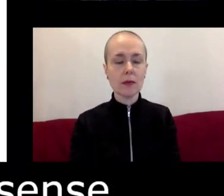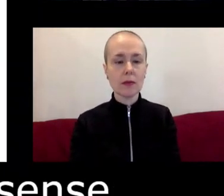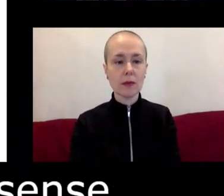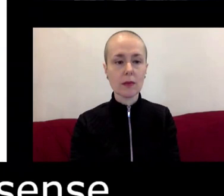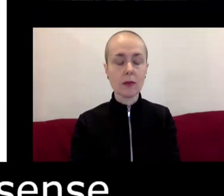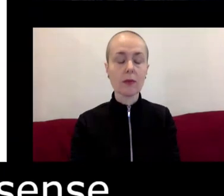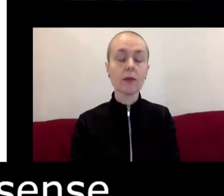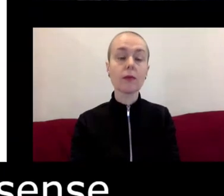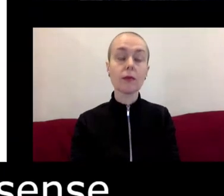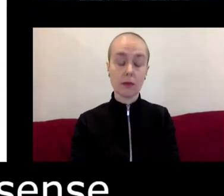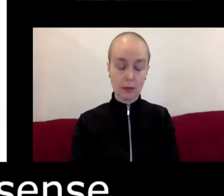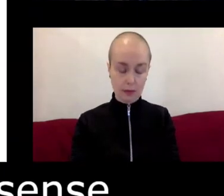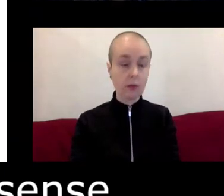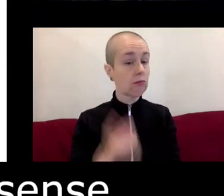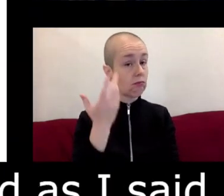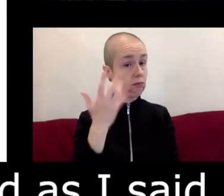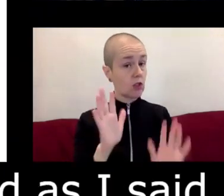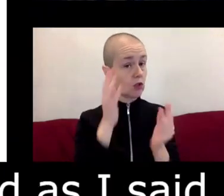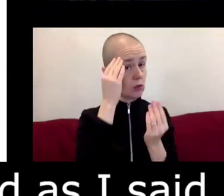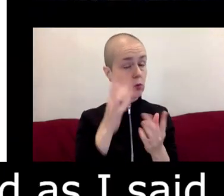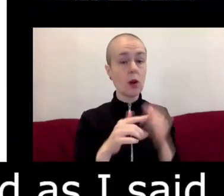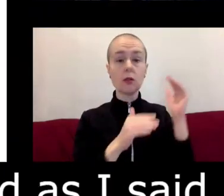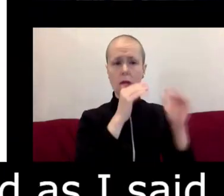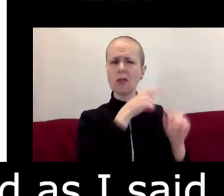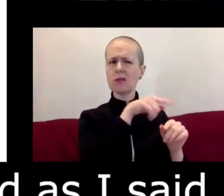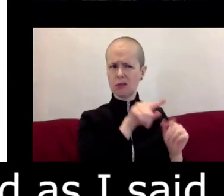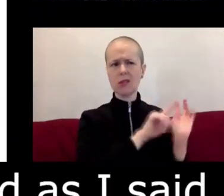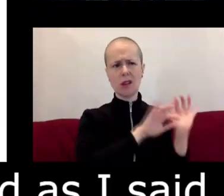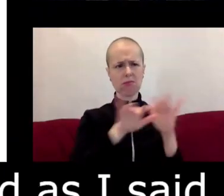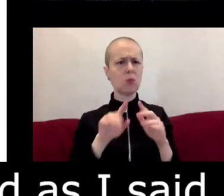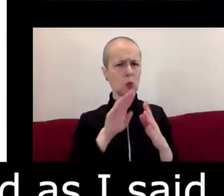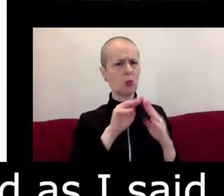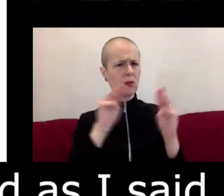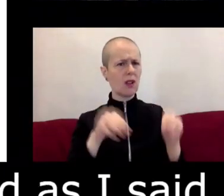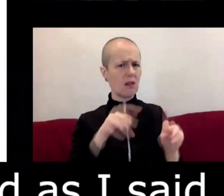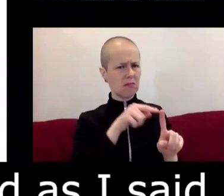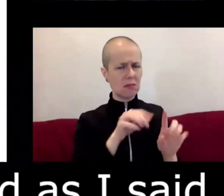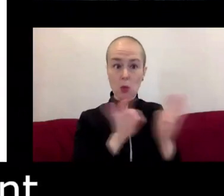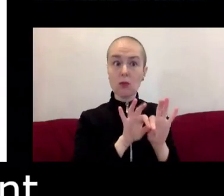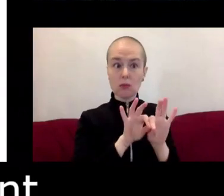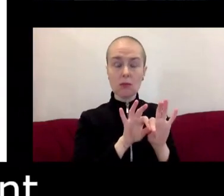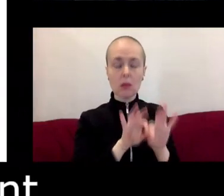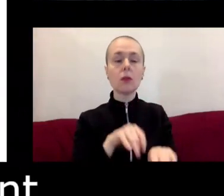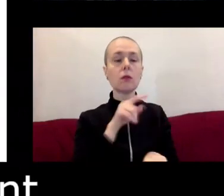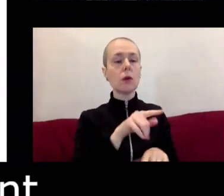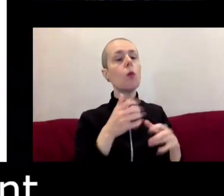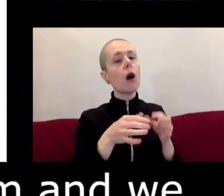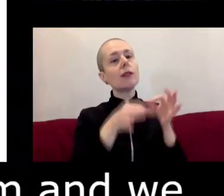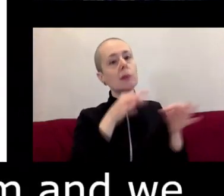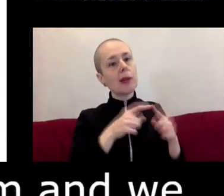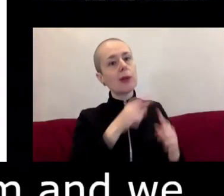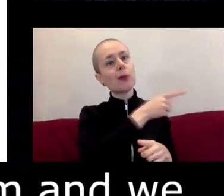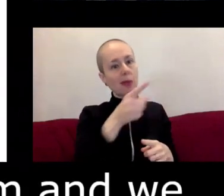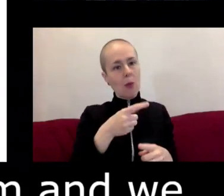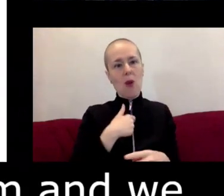as I said, that adults are important audience of the museum, and we want to communicate what I just communicated to